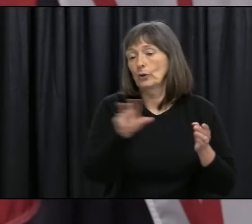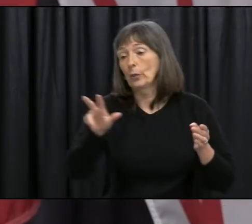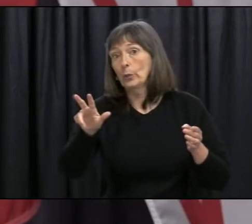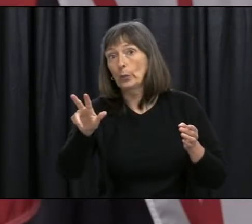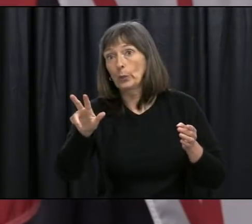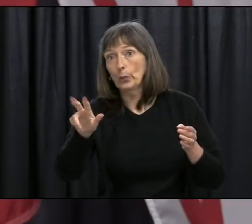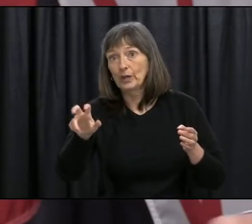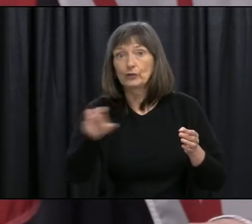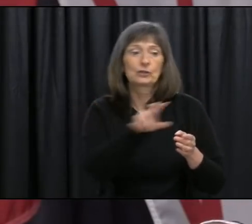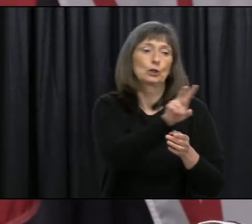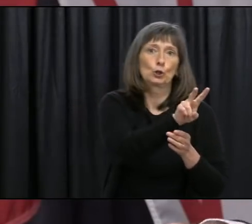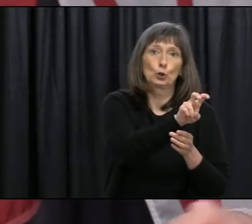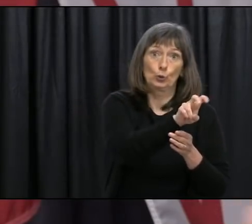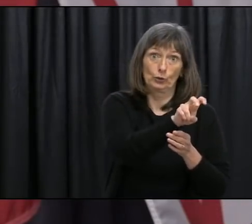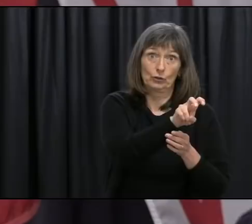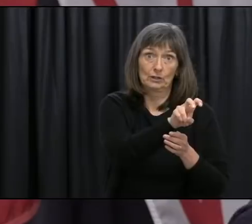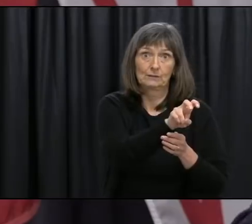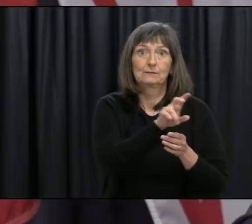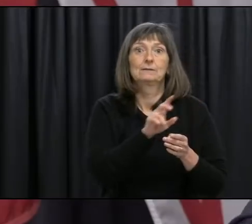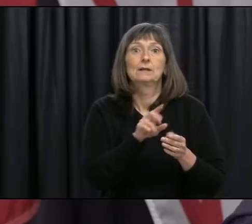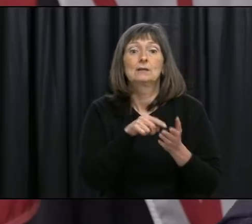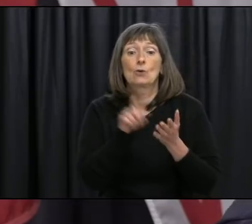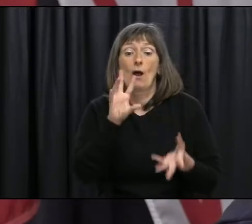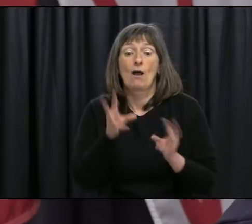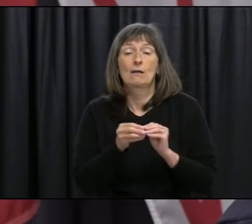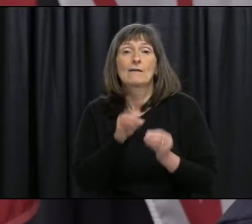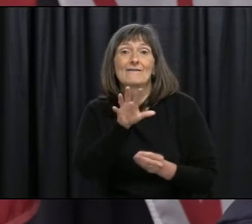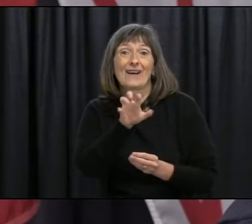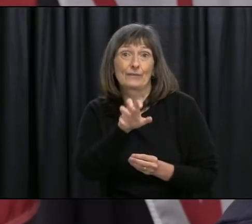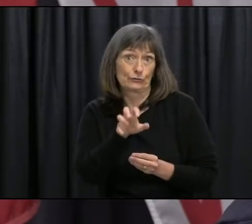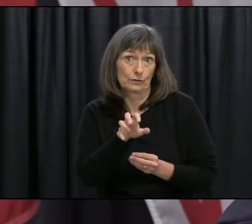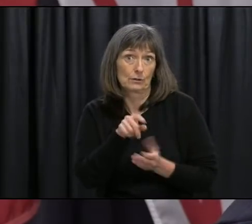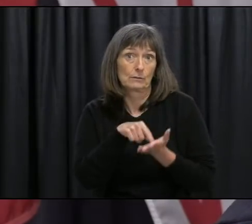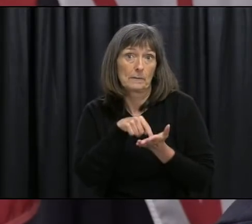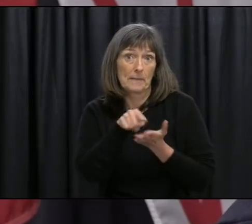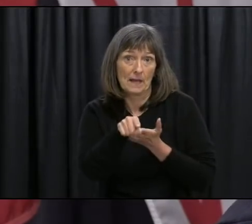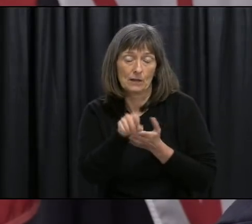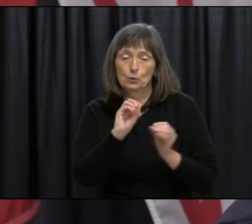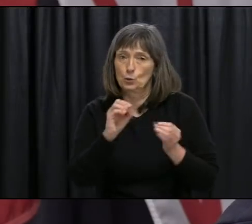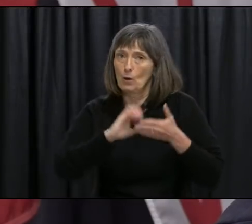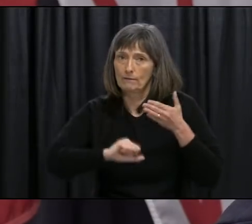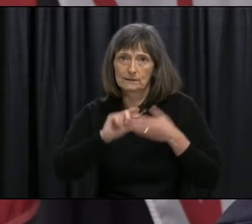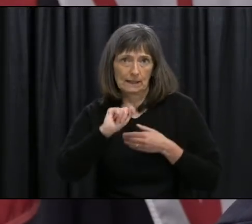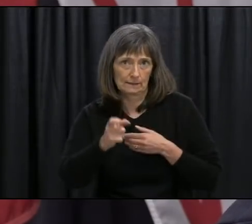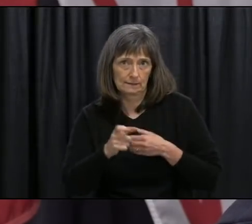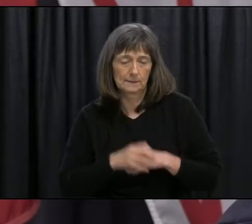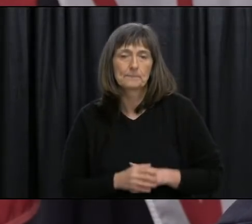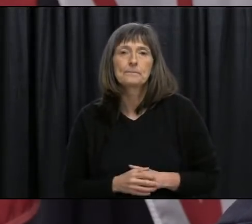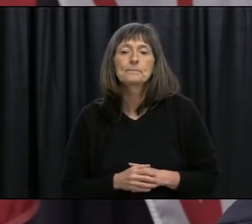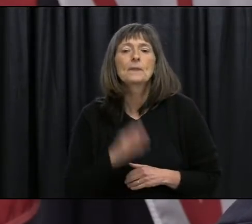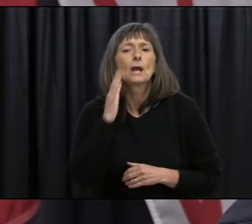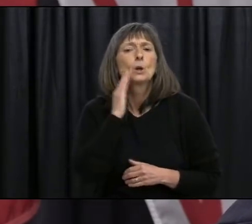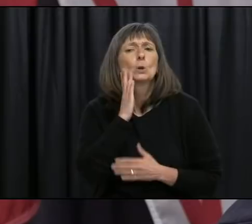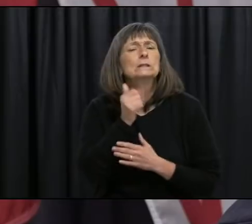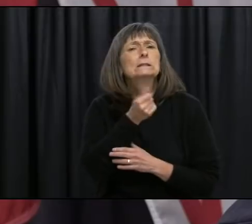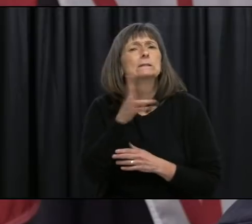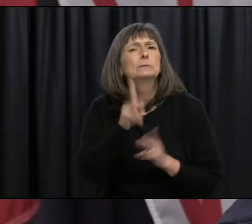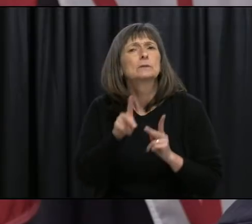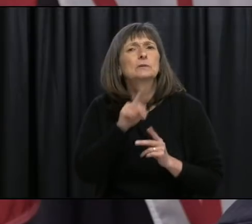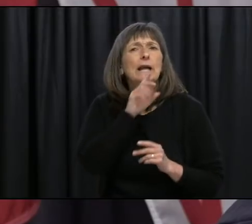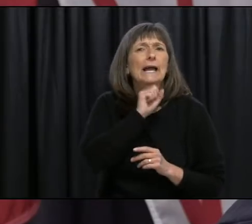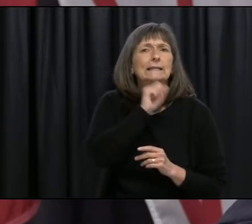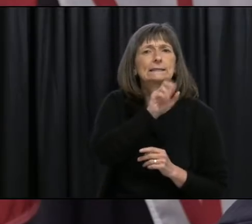So in combination, that's a total of $500. I know we have a number of individuals out there, too, between the ages 60 and